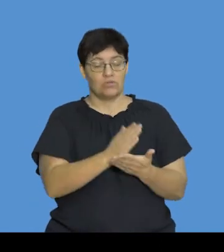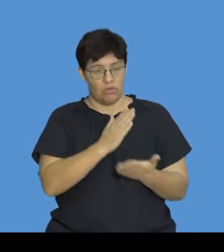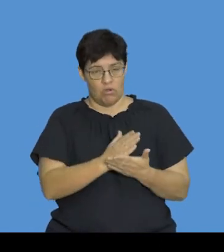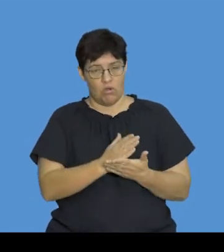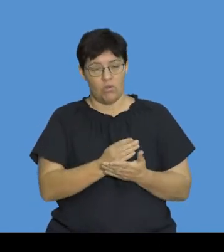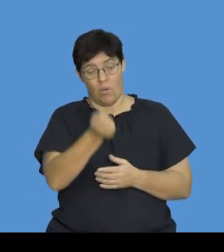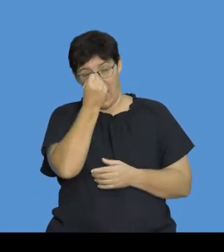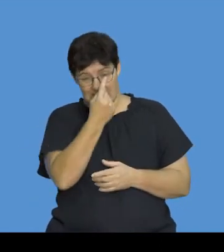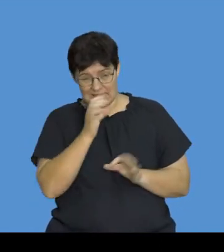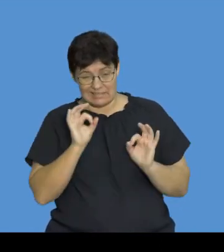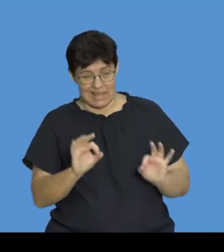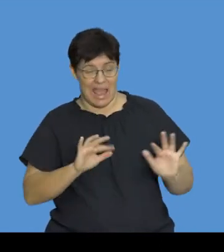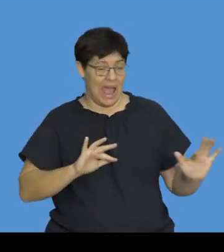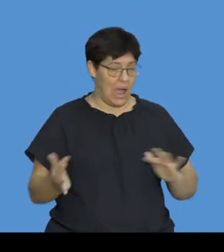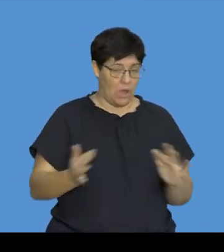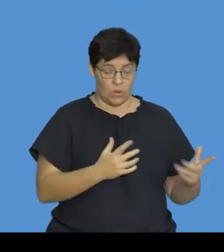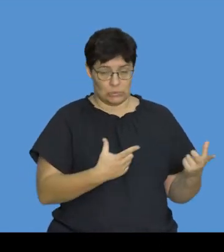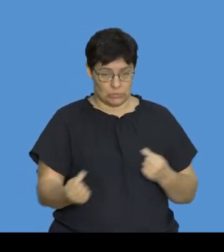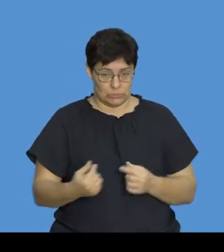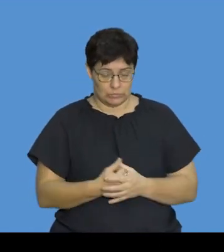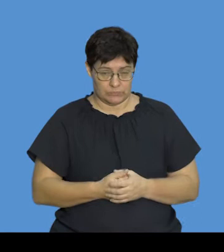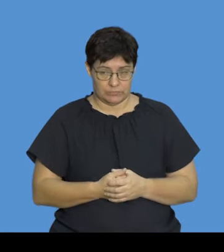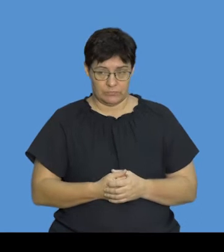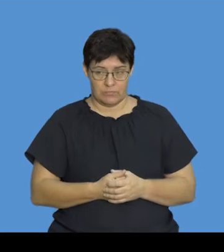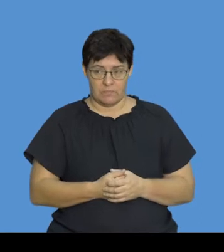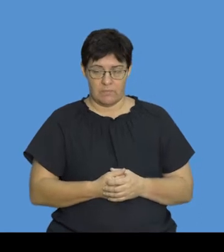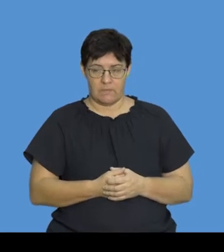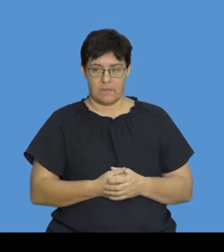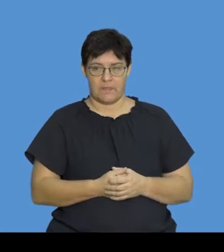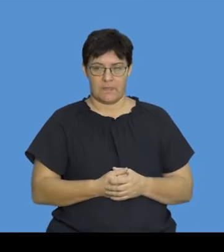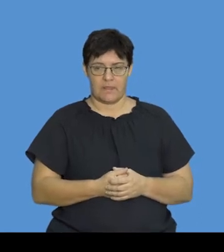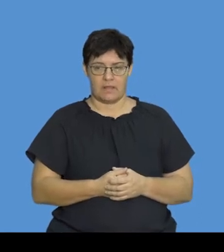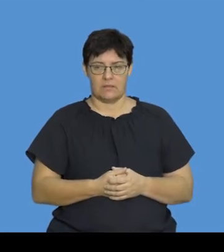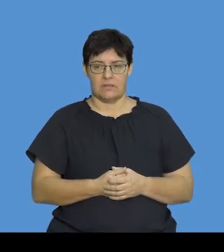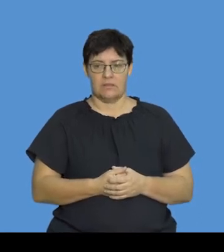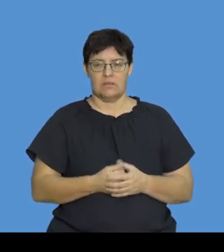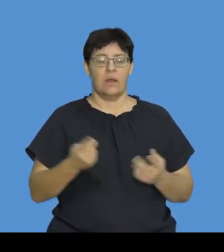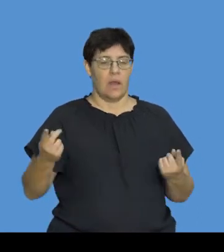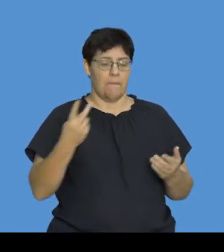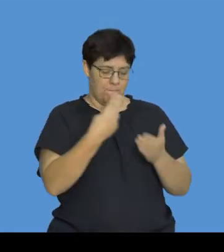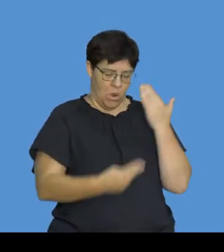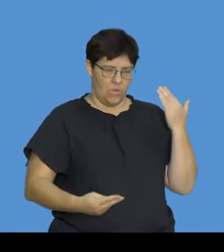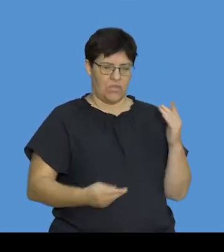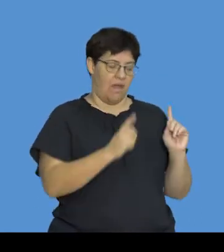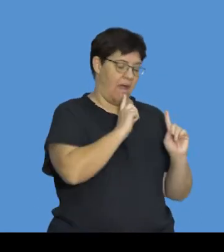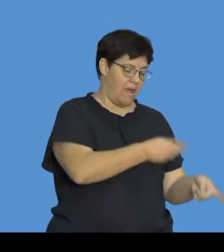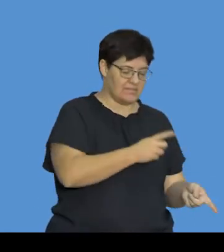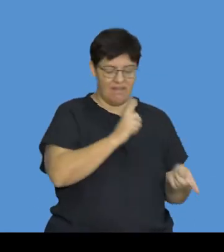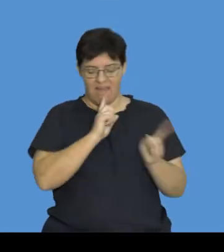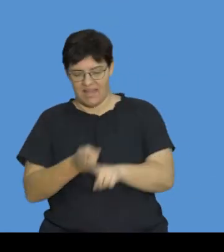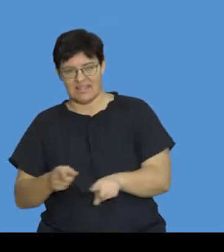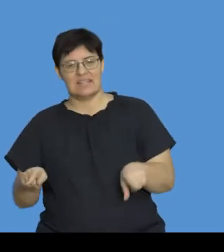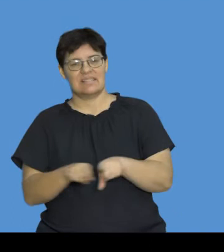do understand on how to actually do. So you can see that, excuse me, both my answers are the same